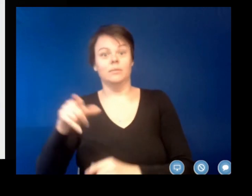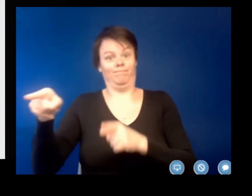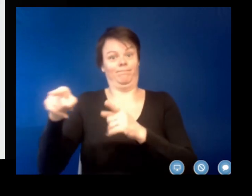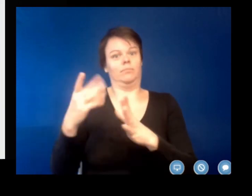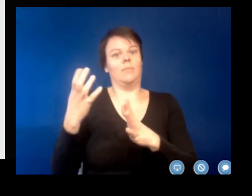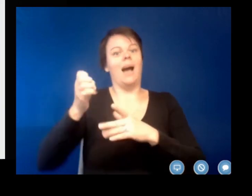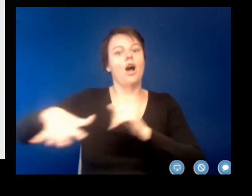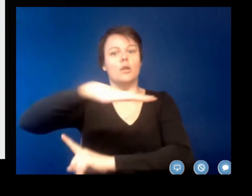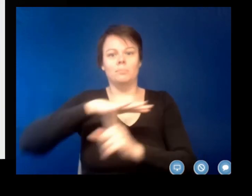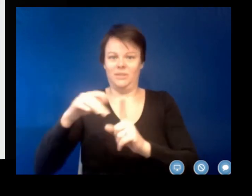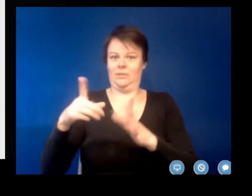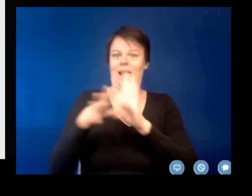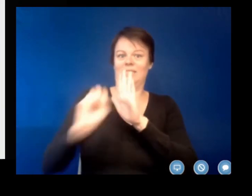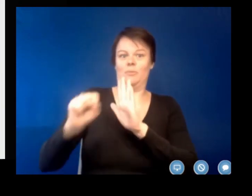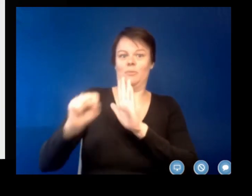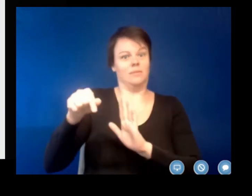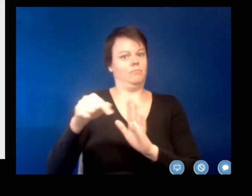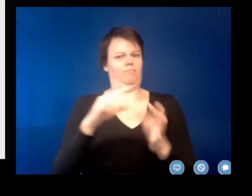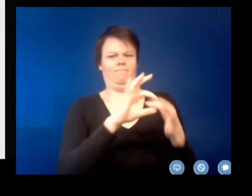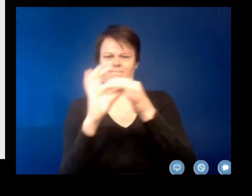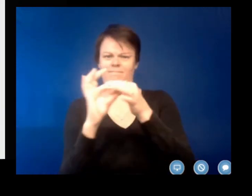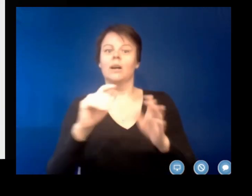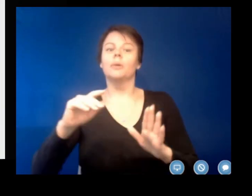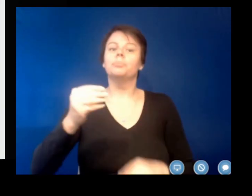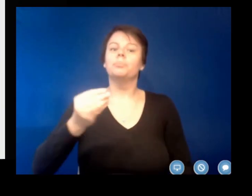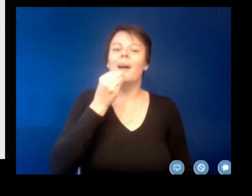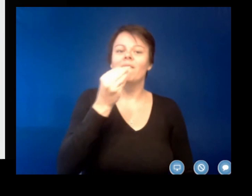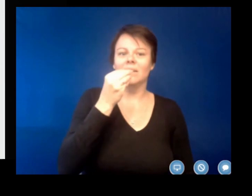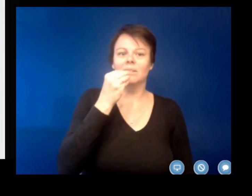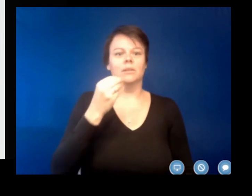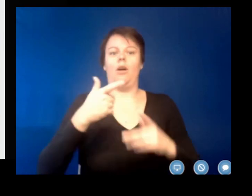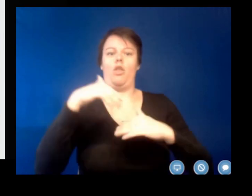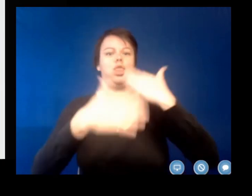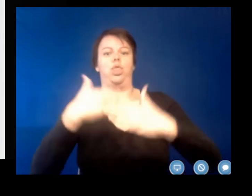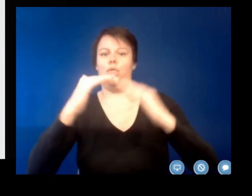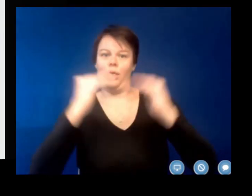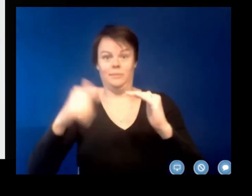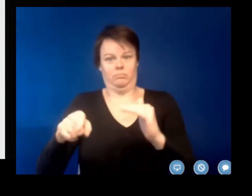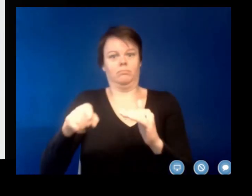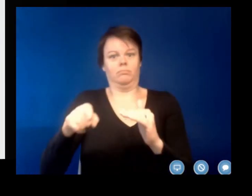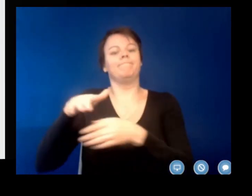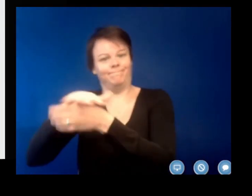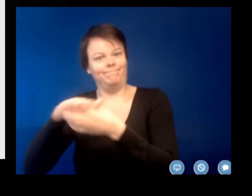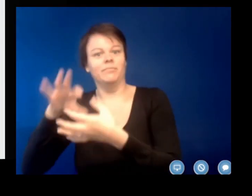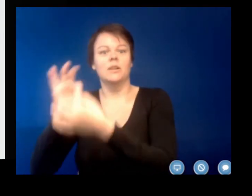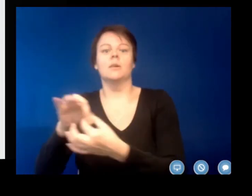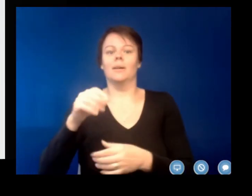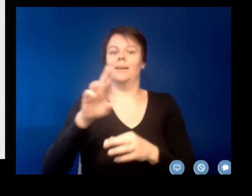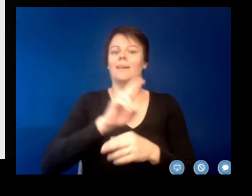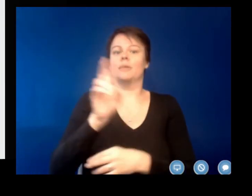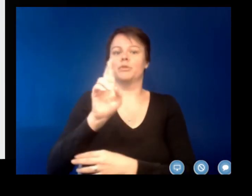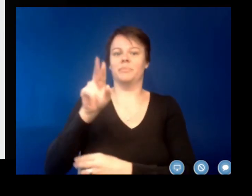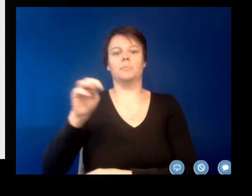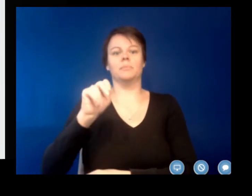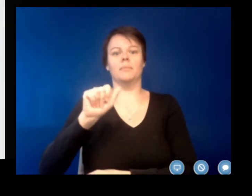decision. These are just some examples of spatial interdependencies in an